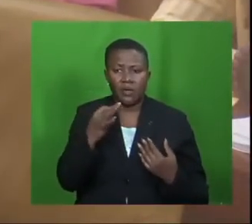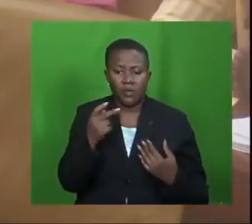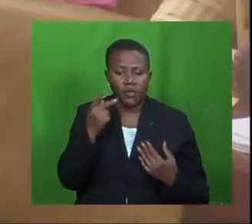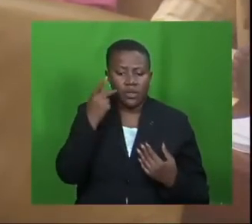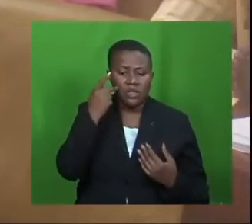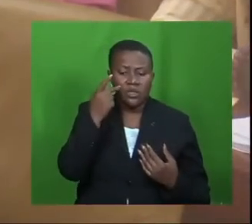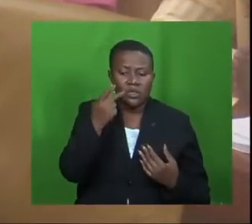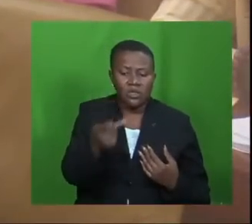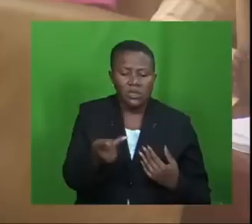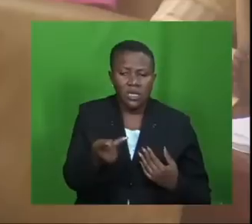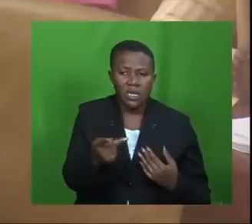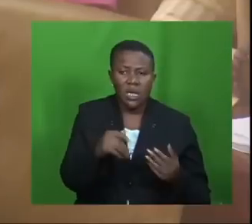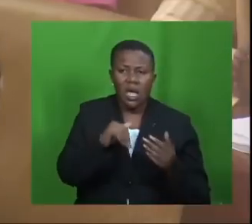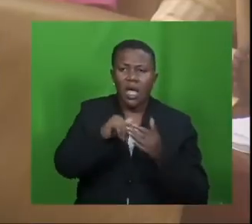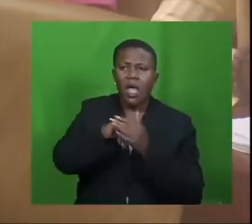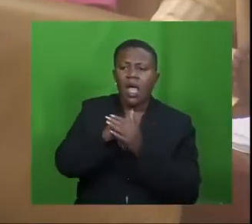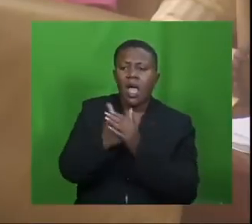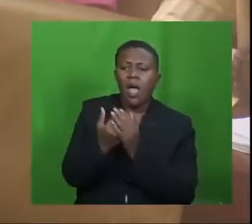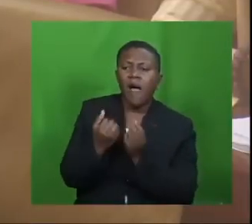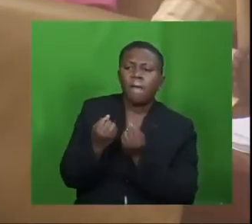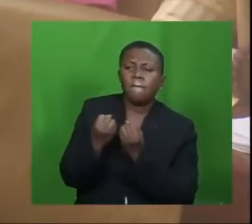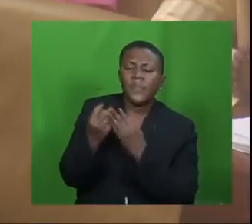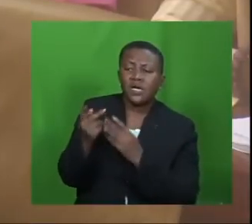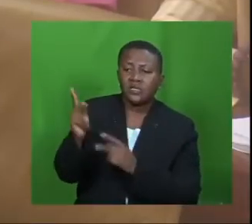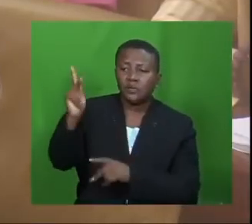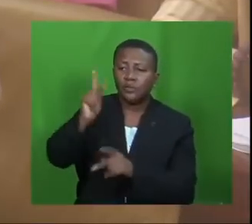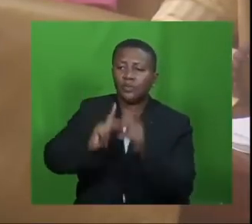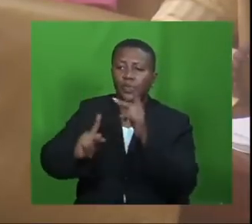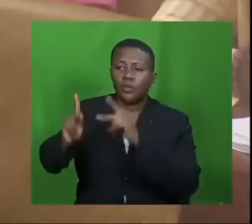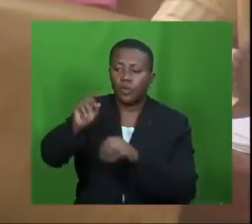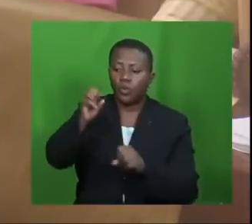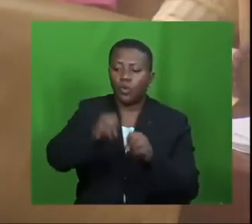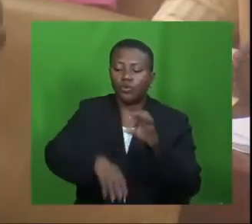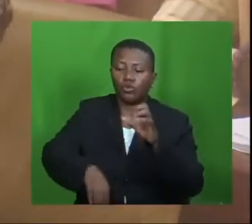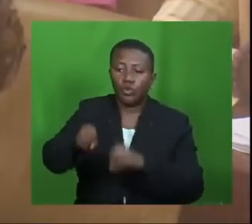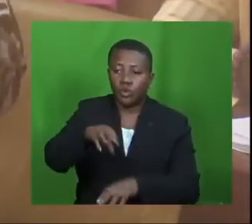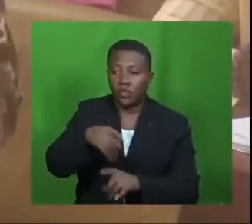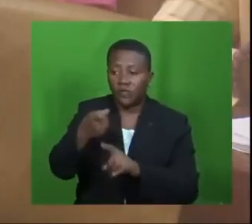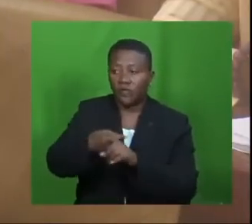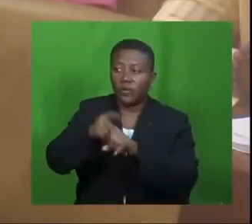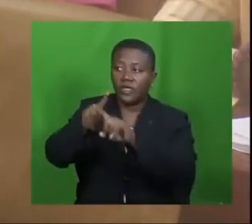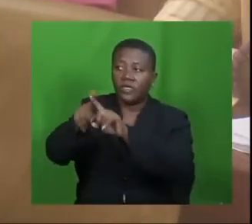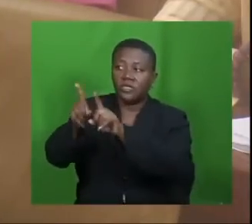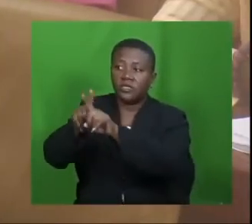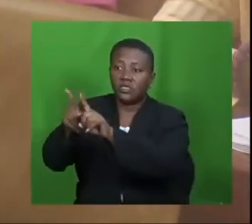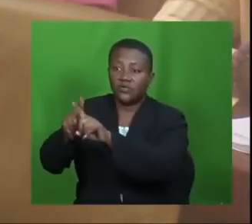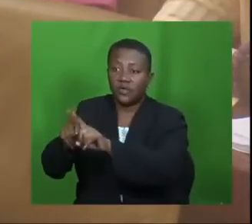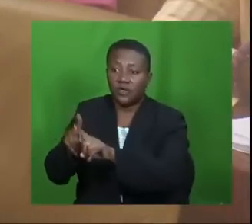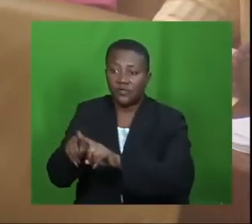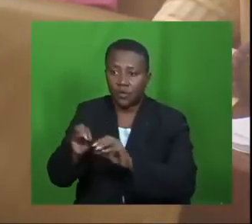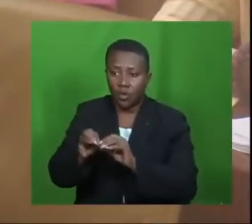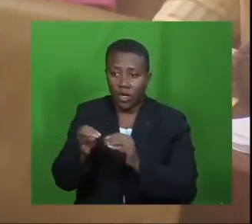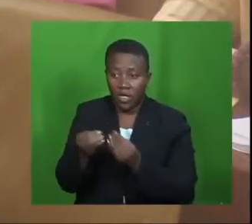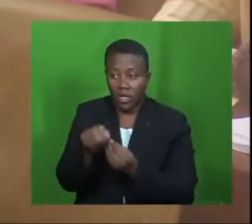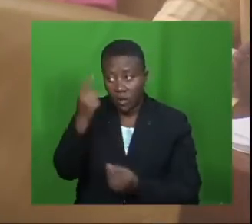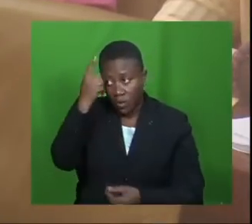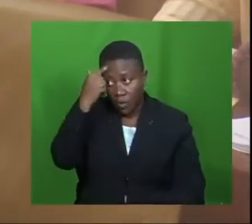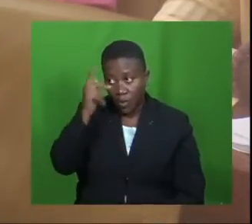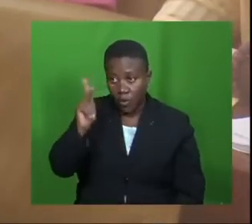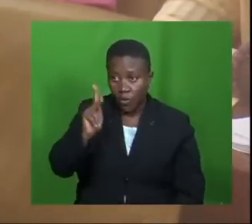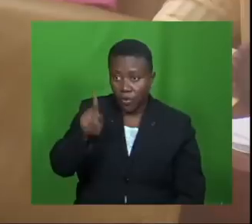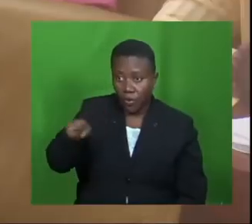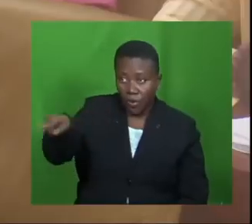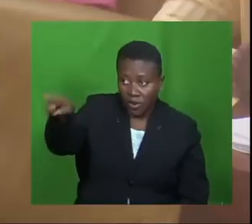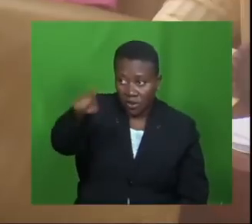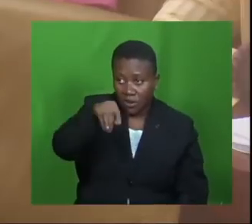of these entities, because out there, a lot of people want to know how much they have